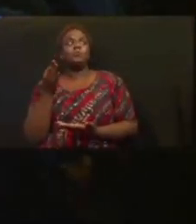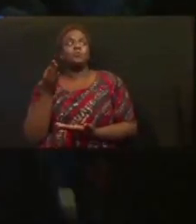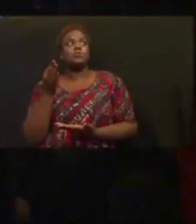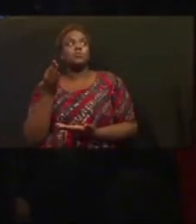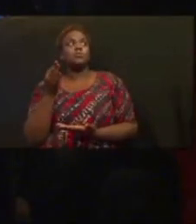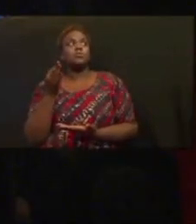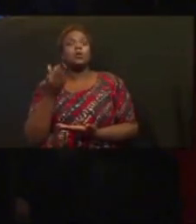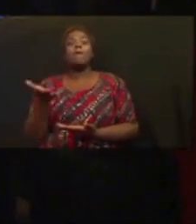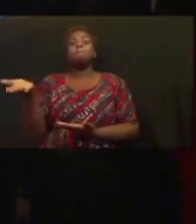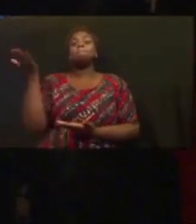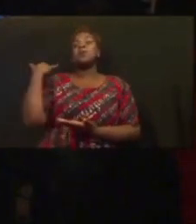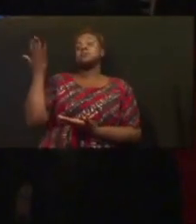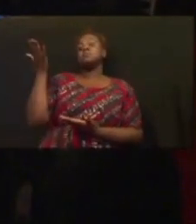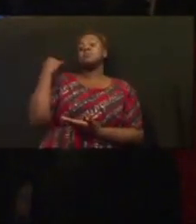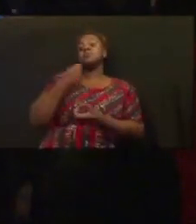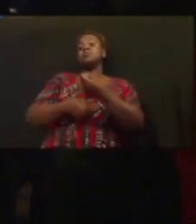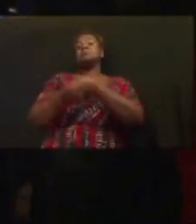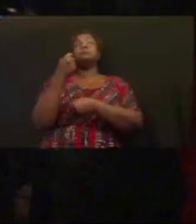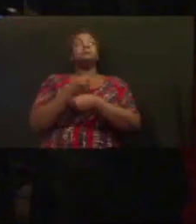Years ago,